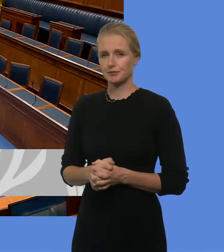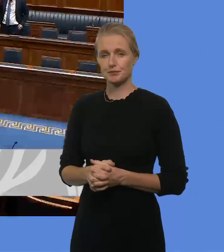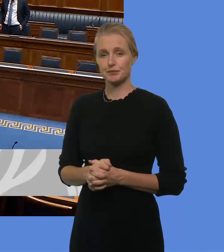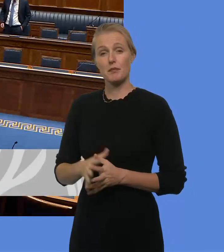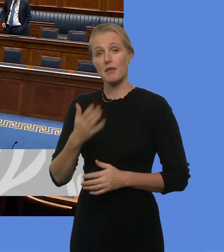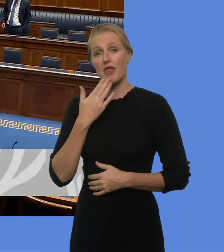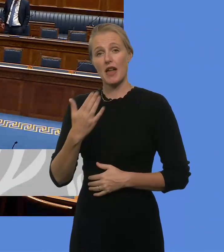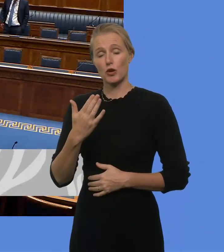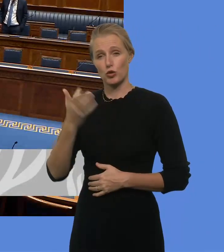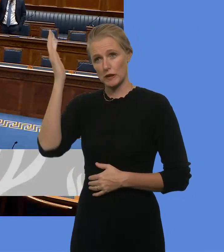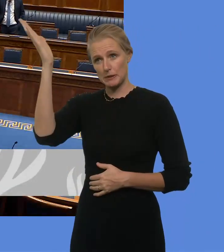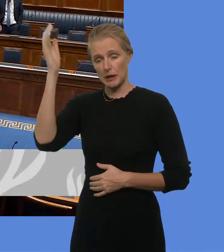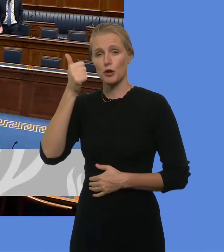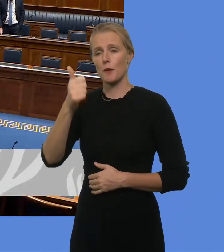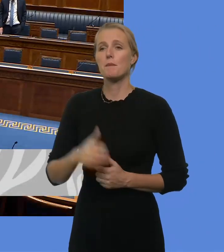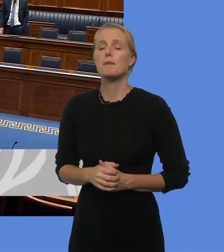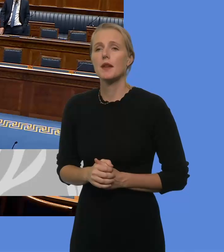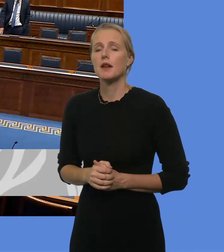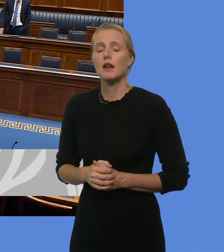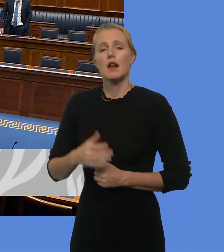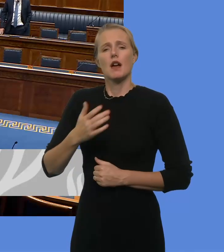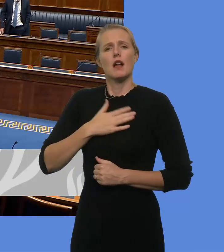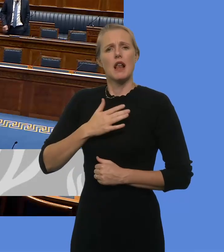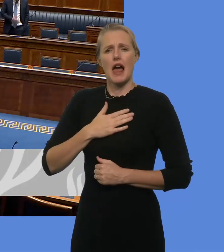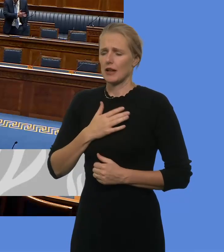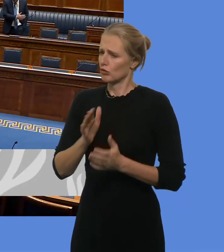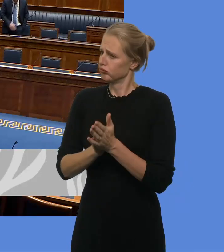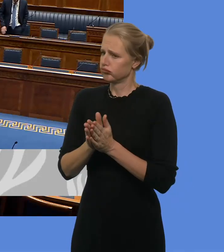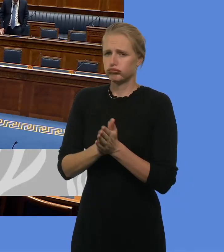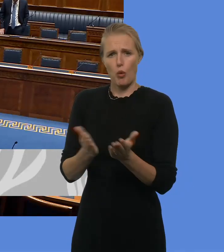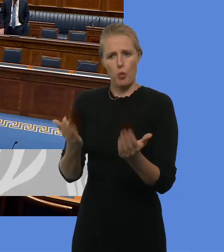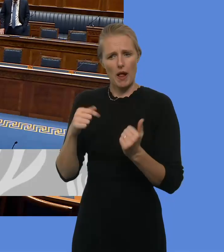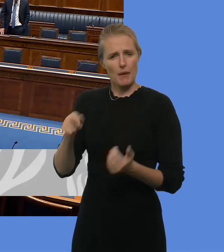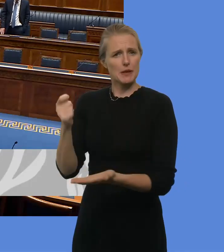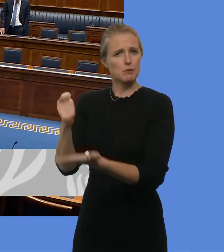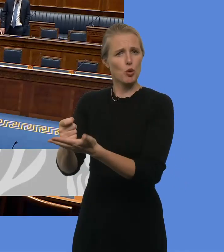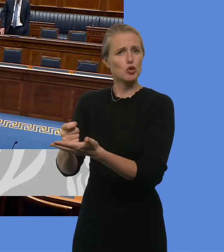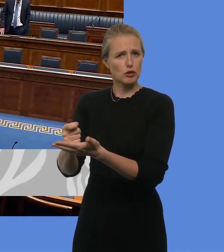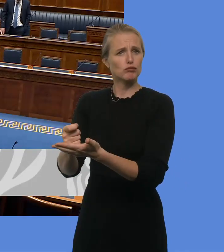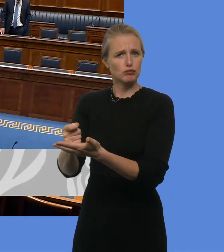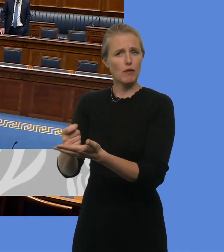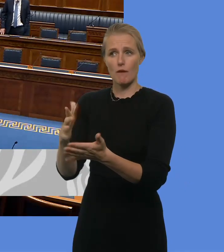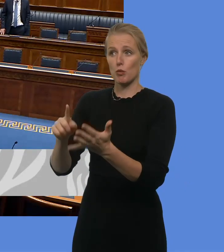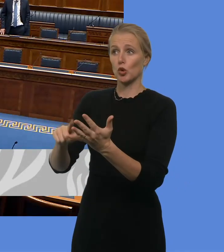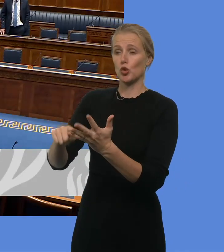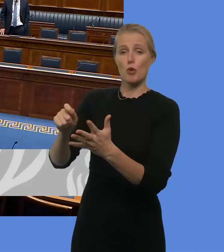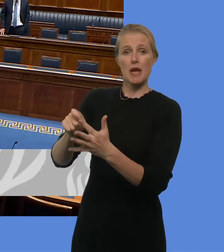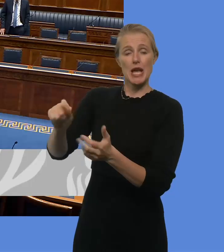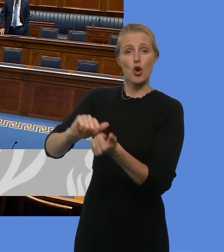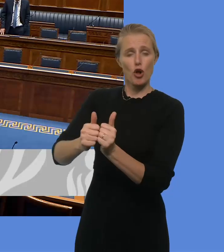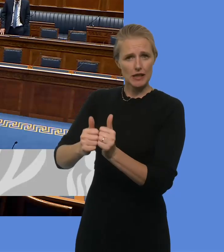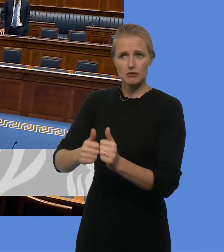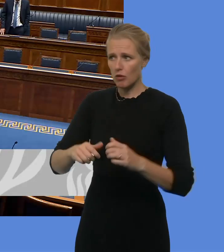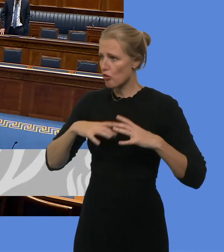Thank you, Mr Deputy Speaker. I would like to welcome this motion from UUP colleagues today, and it's certainly been an